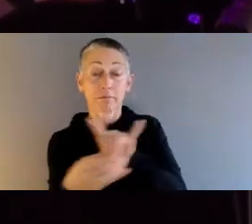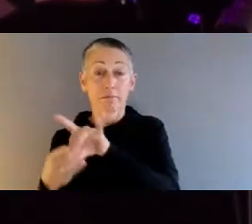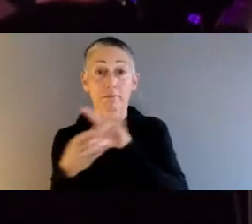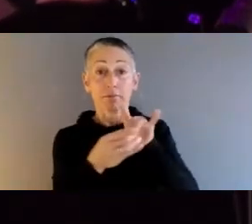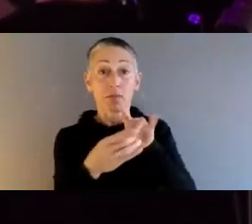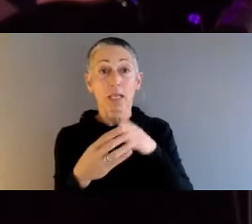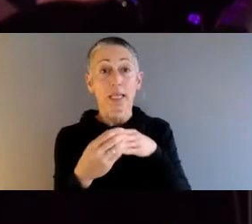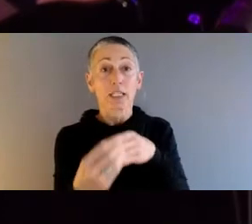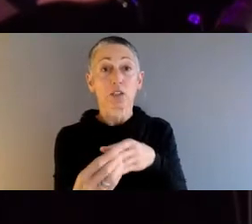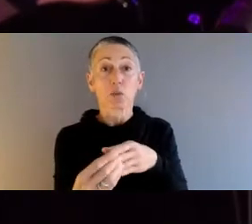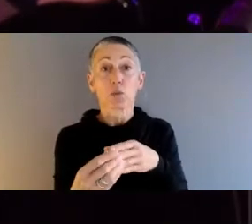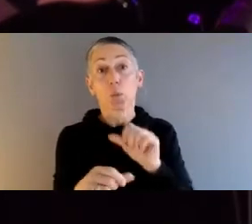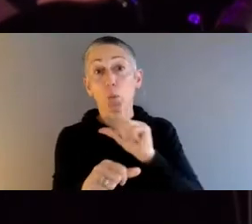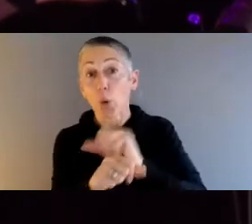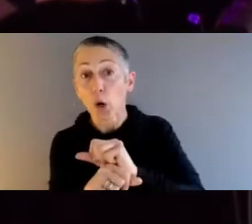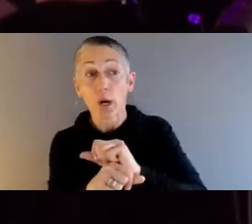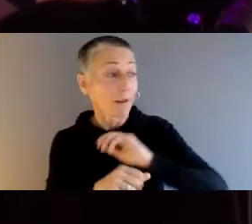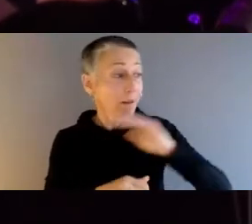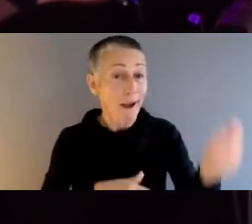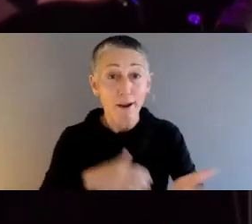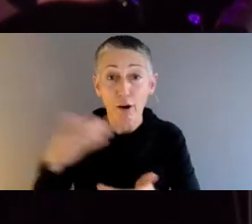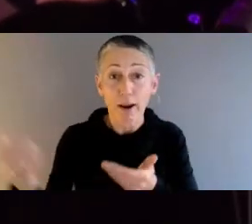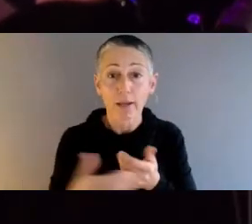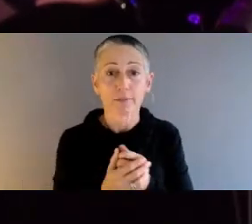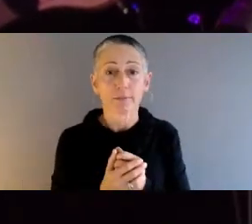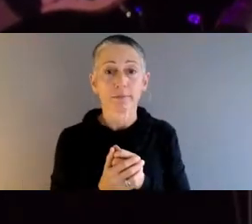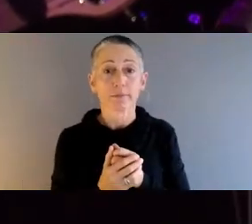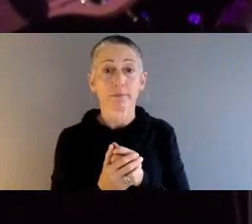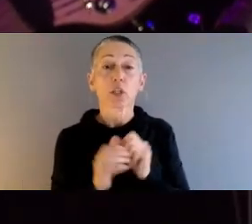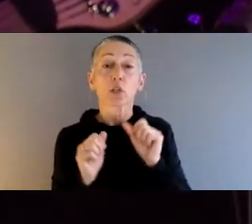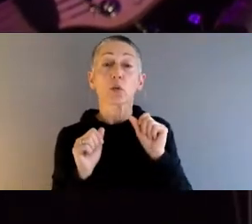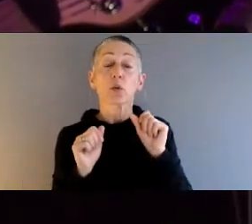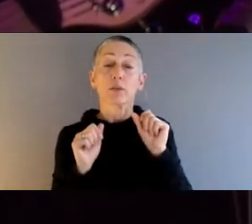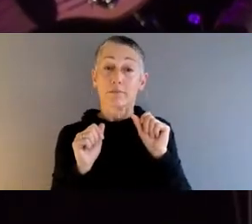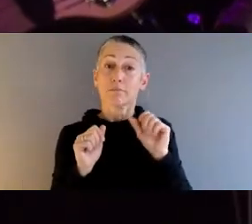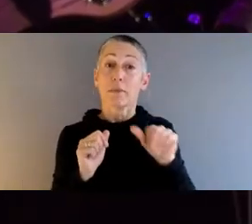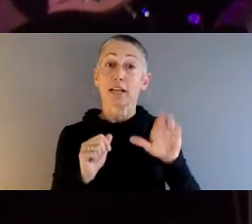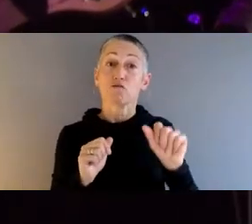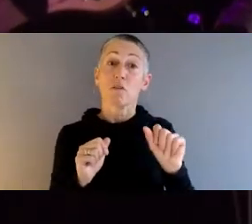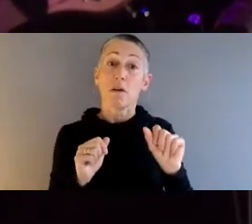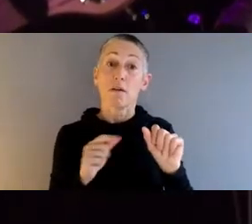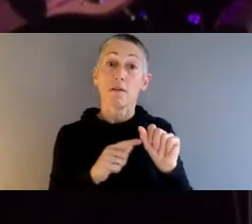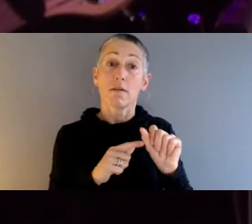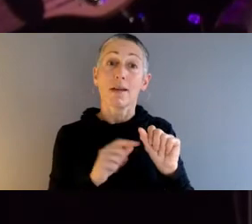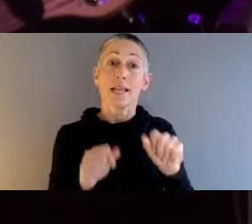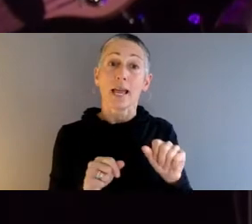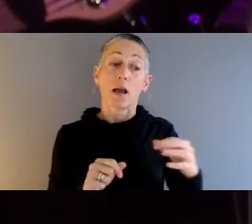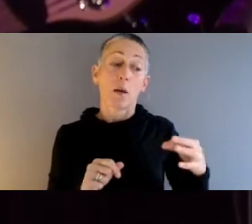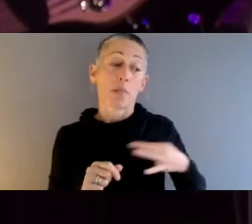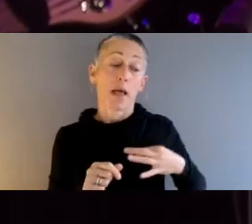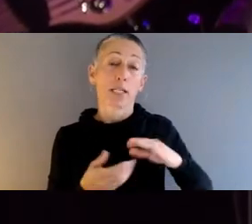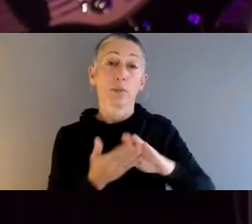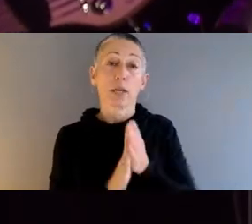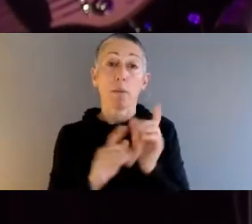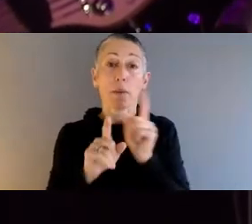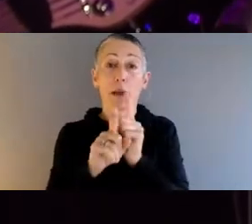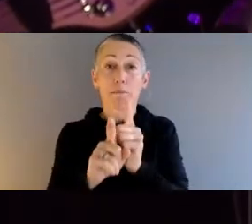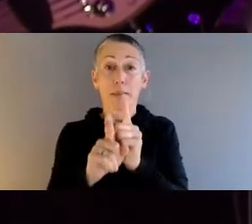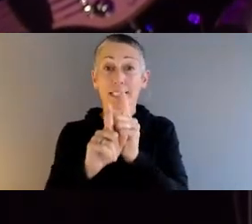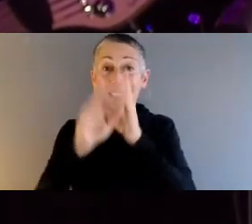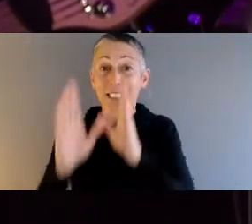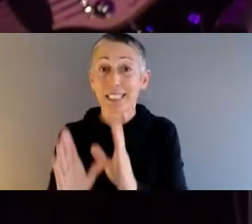of their work. A Maestra member can apply to be a mentee or a mentor, or write an essay for the Maestra blog, or take